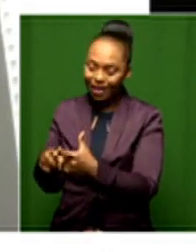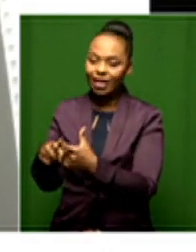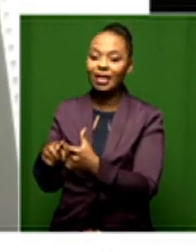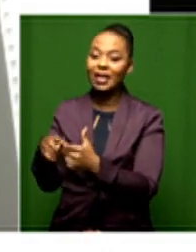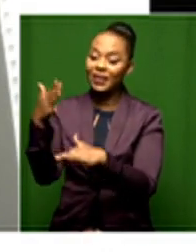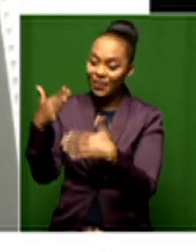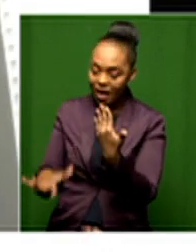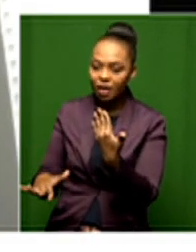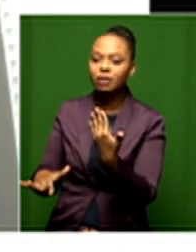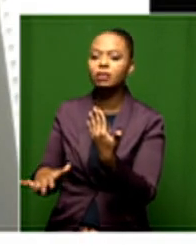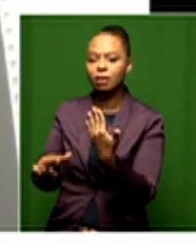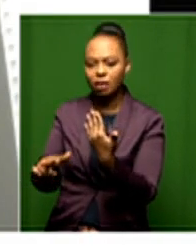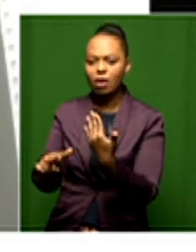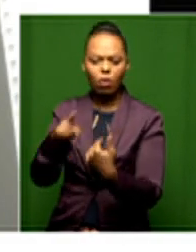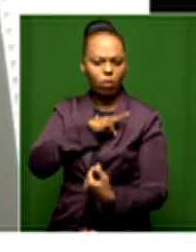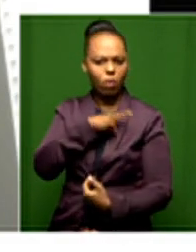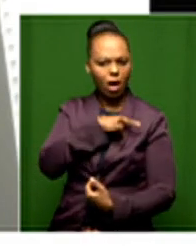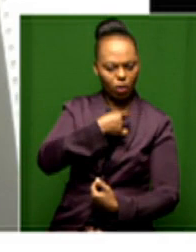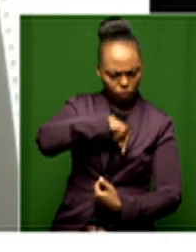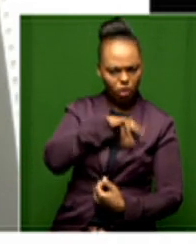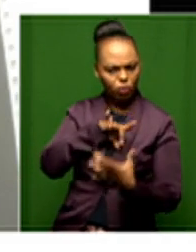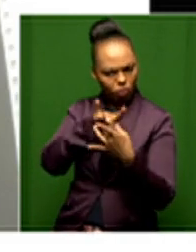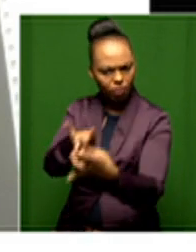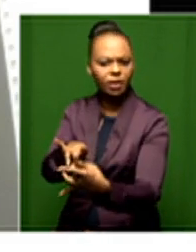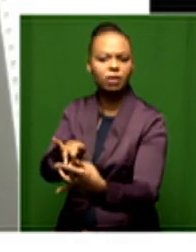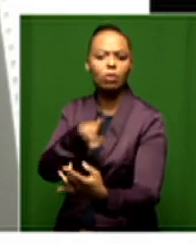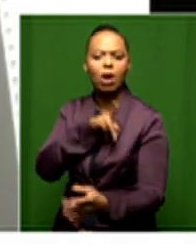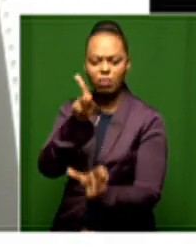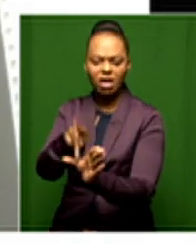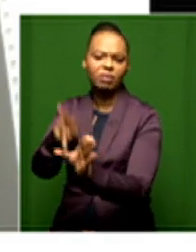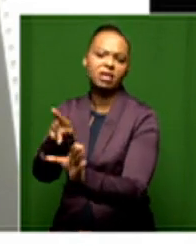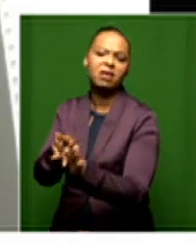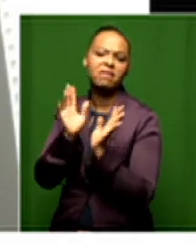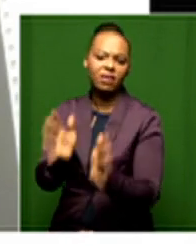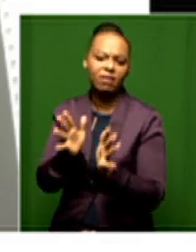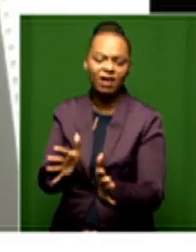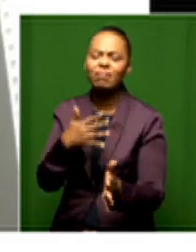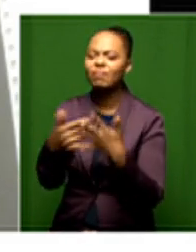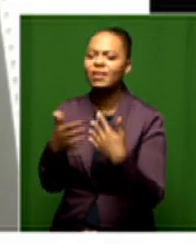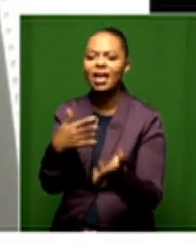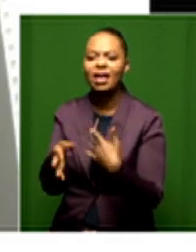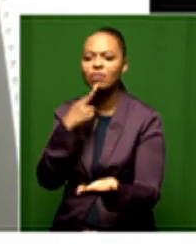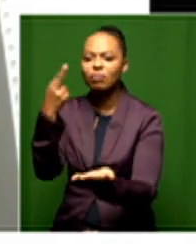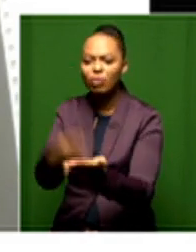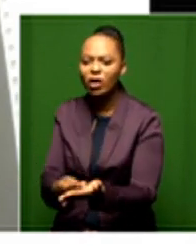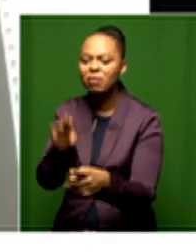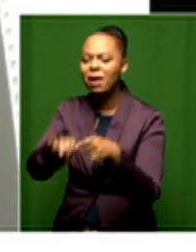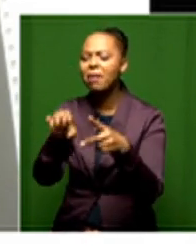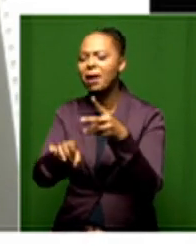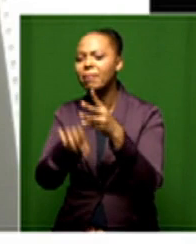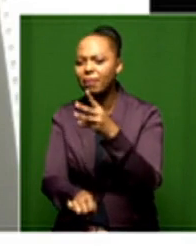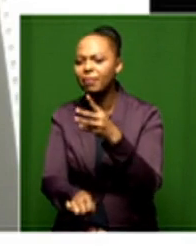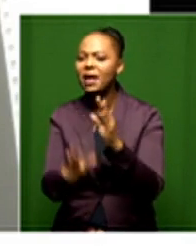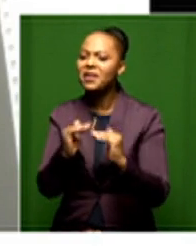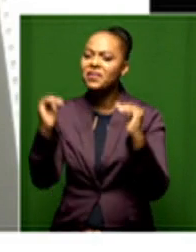as I said, and we have committed, by the way, during our participation, that whatever the outcomes are that are fair and